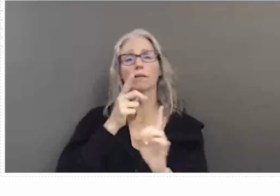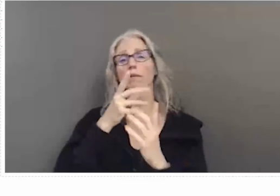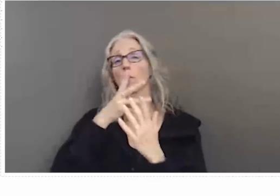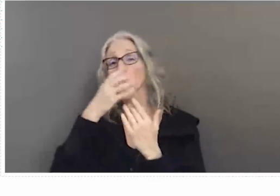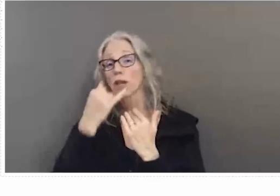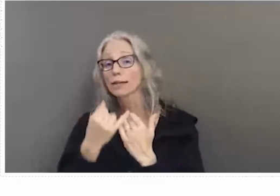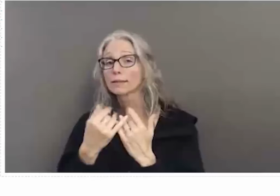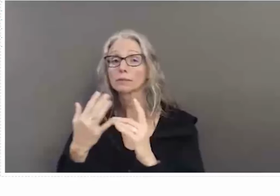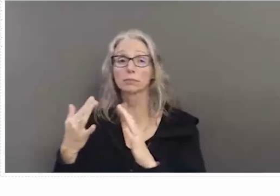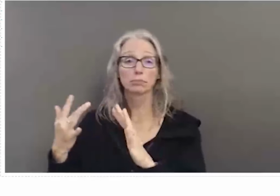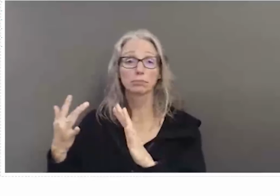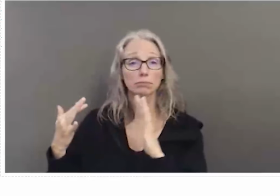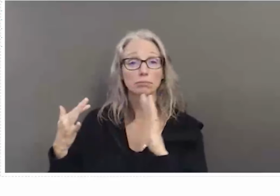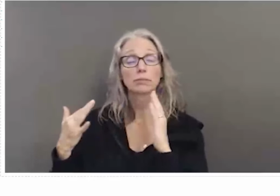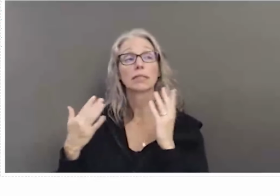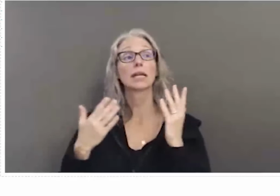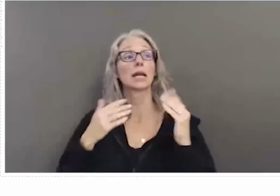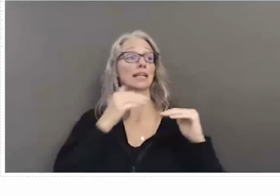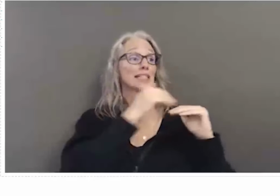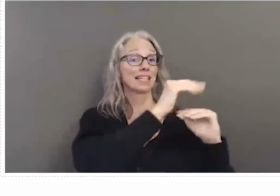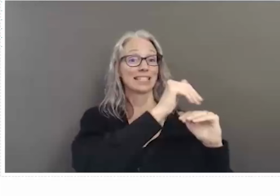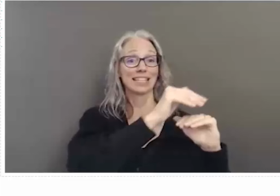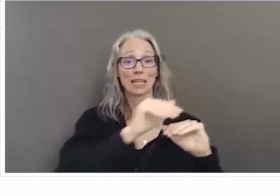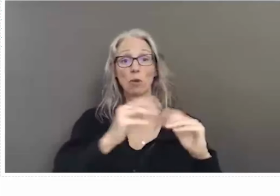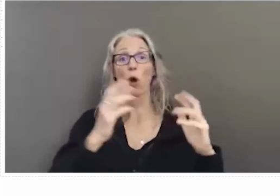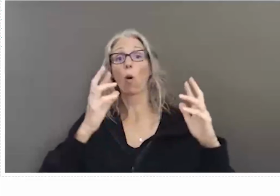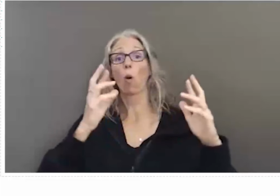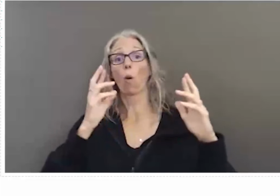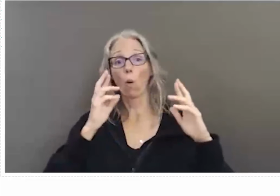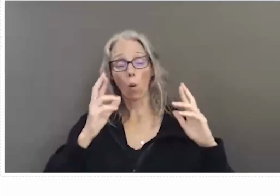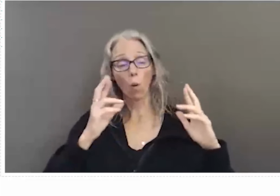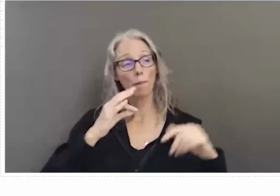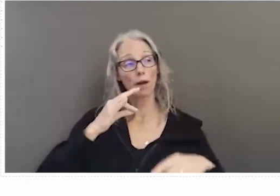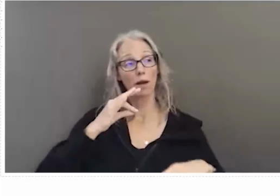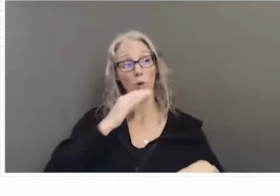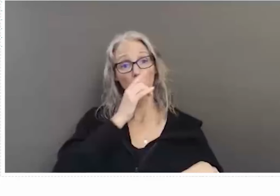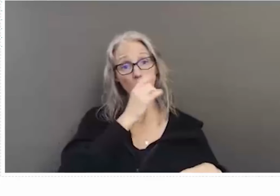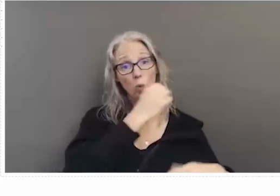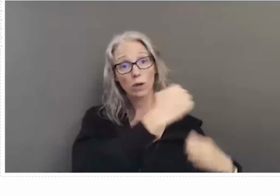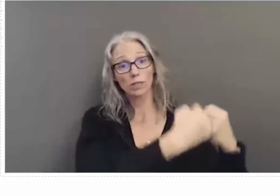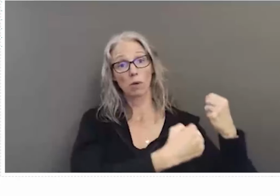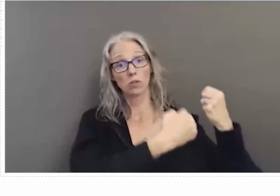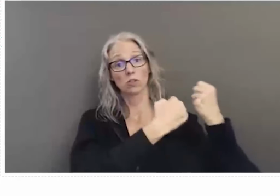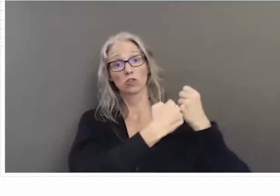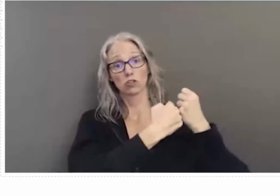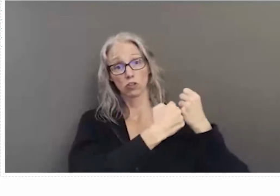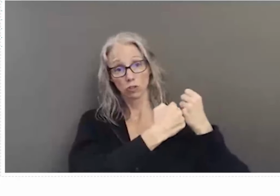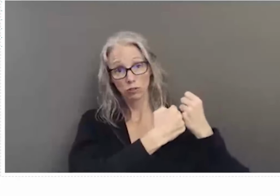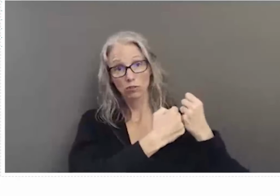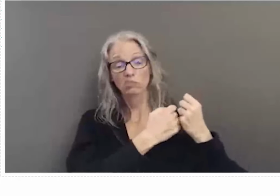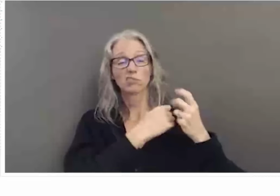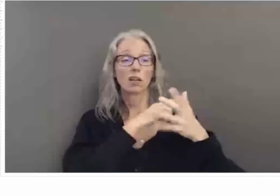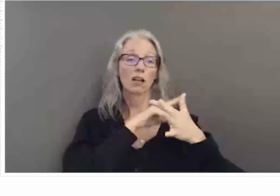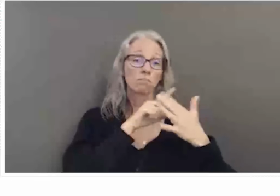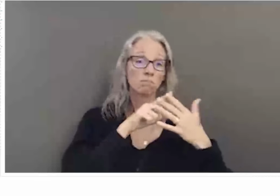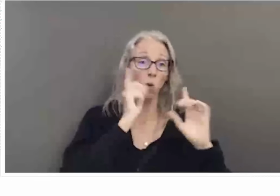hopefully the sponsors share that same kind of ideals with us. um, yeah, so